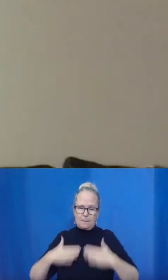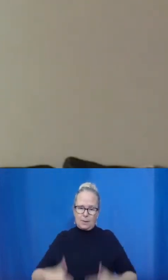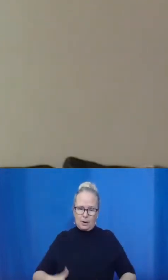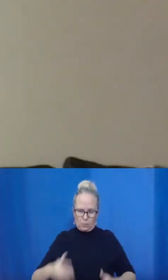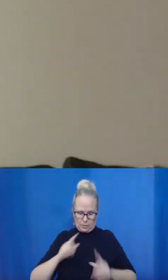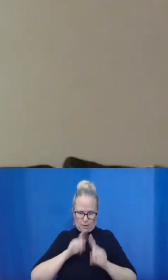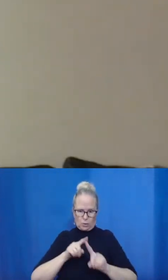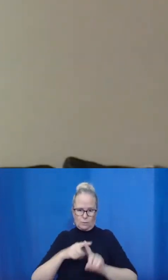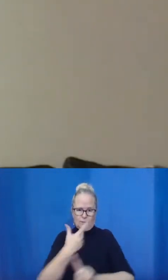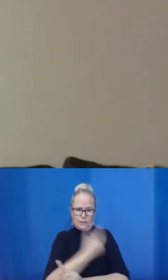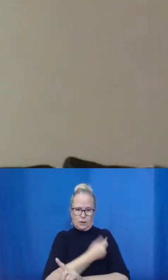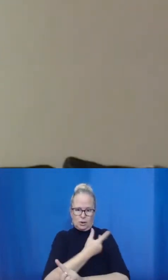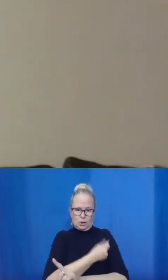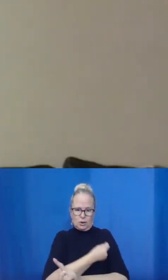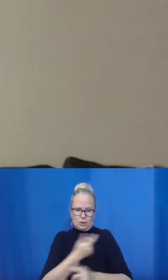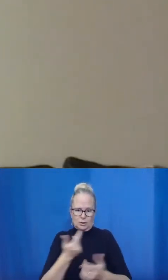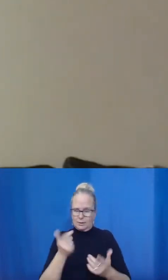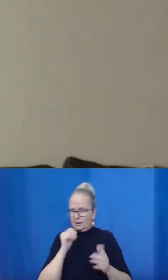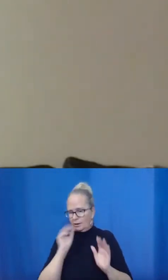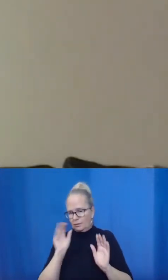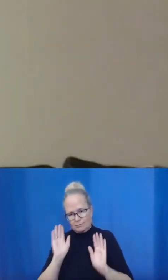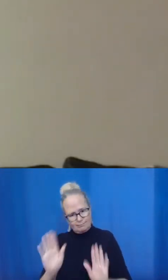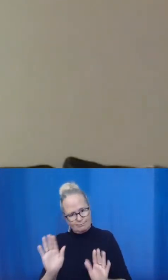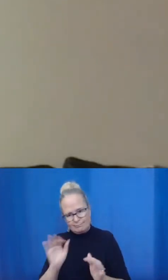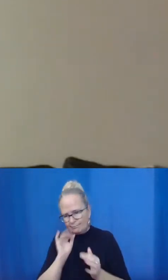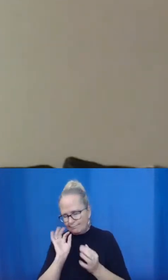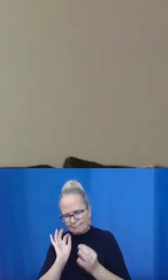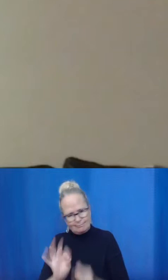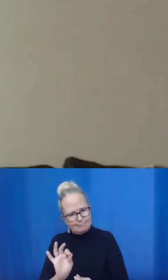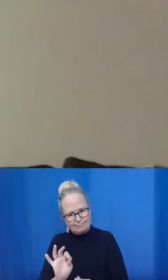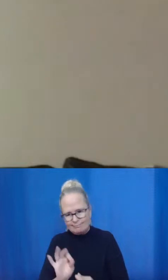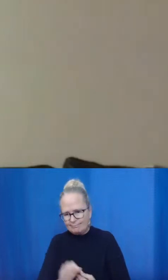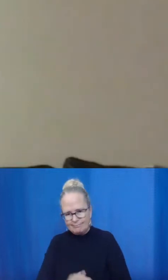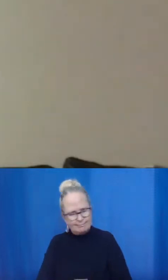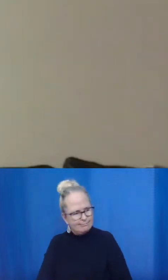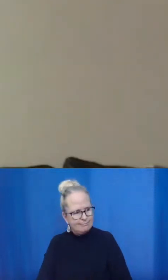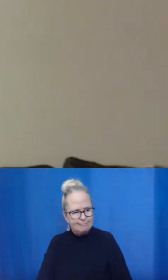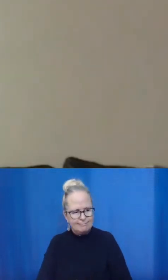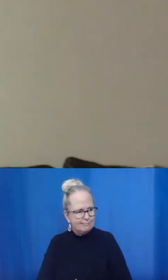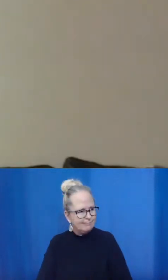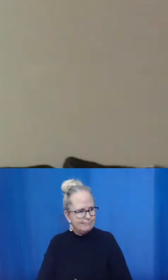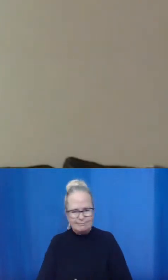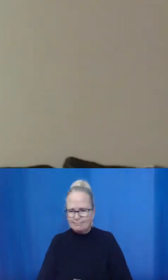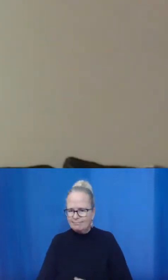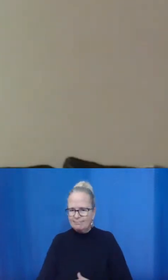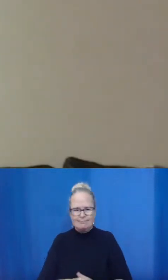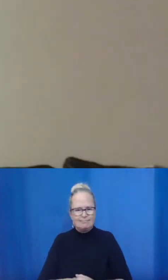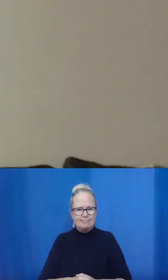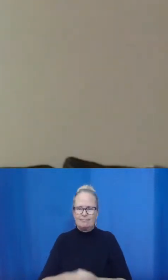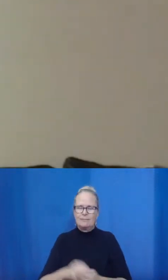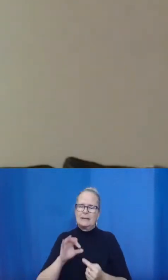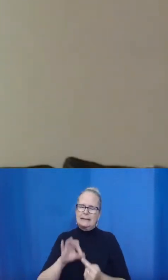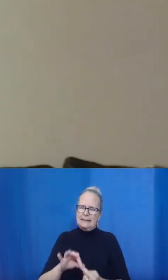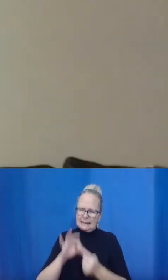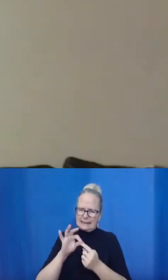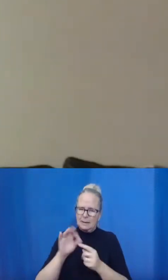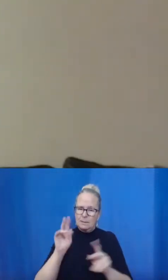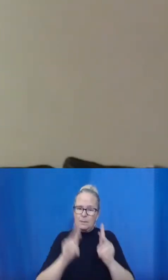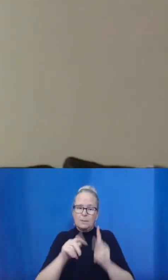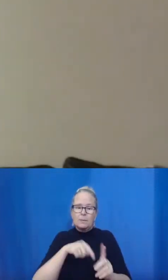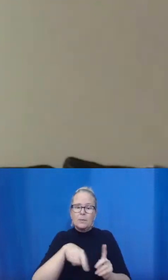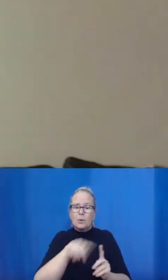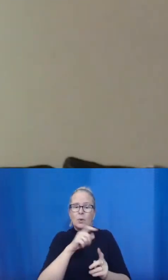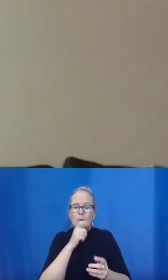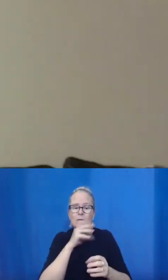an anti-CD20 antibody. And just pulled some numbers. This actually applies to